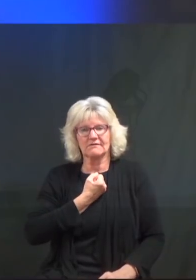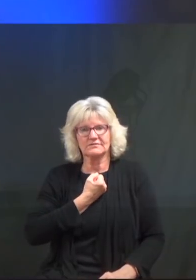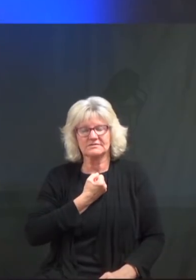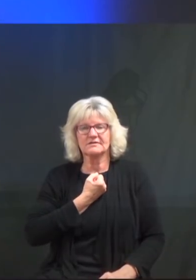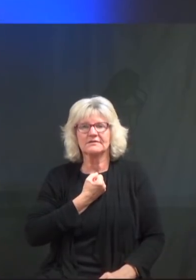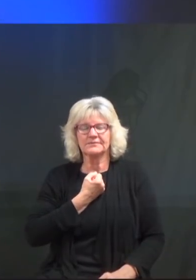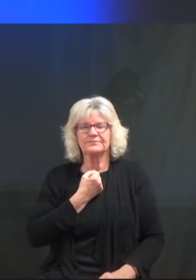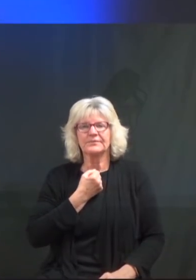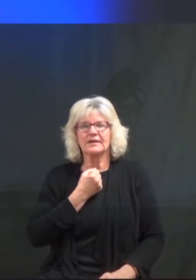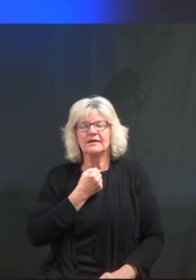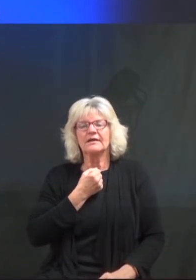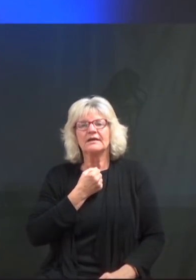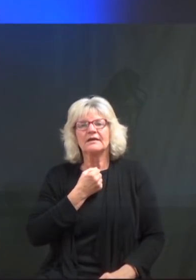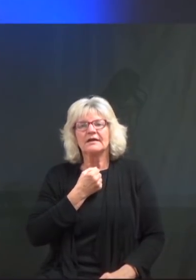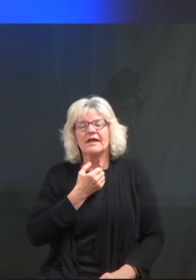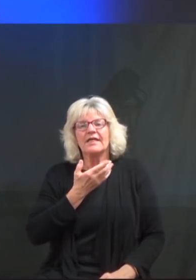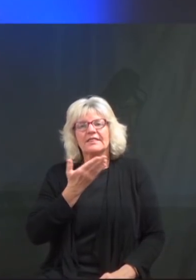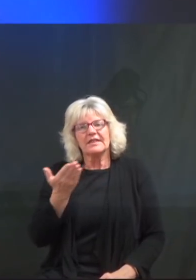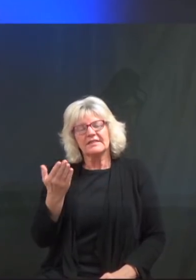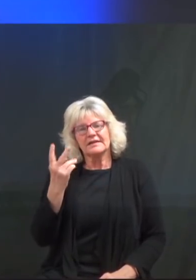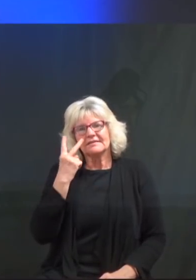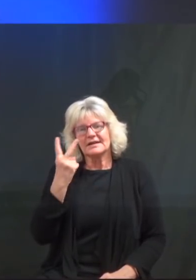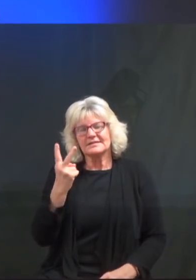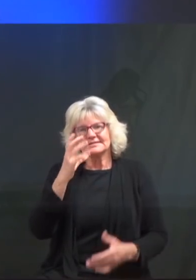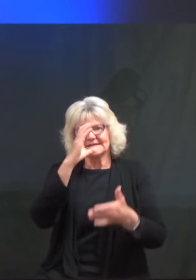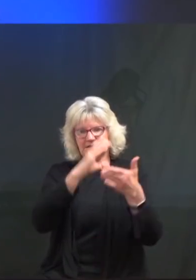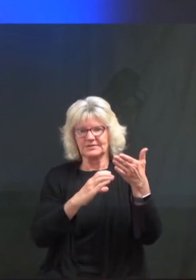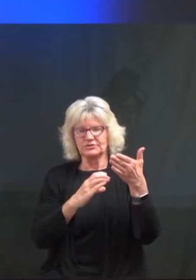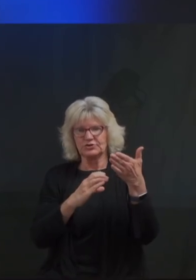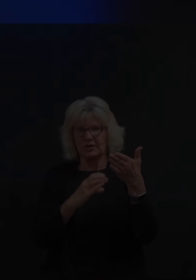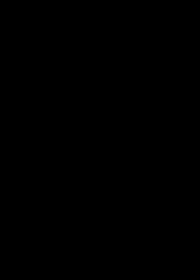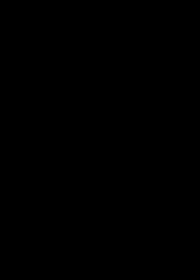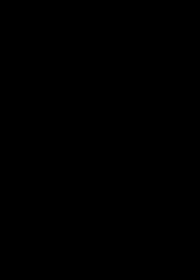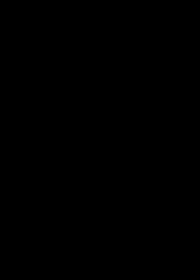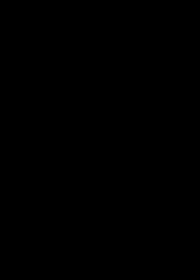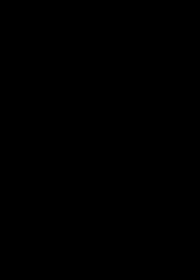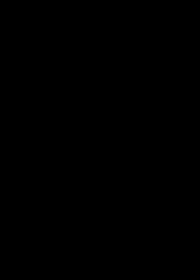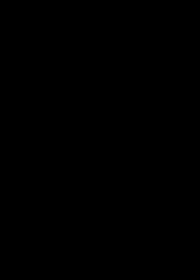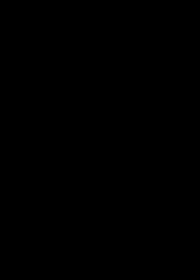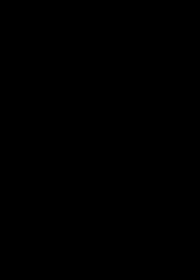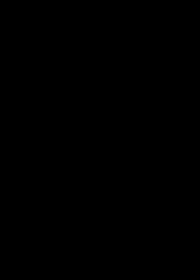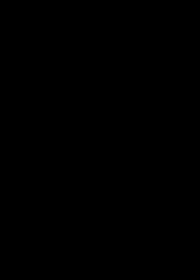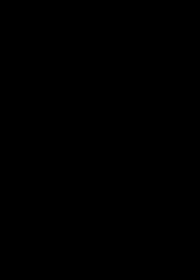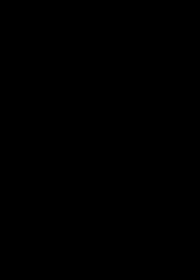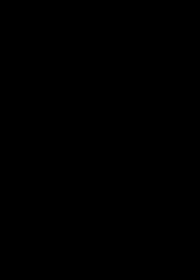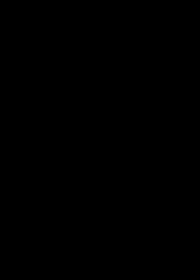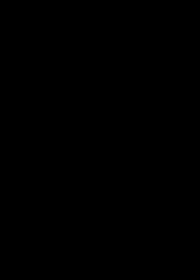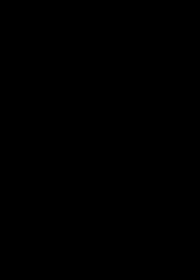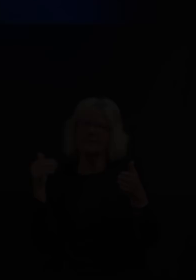But as you bring the message, another thing I see in this chapter is there will be opposition.